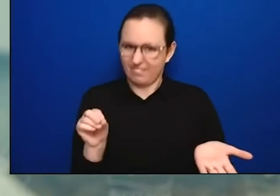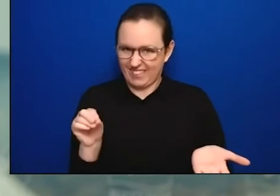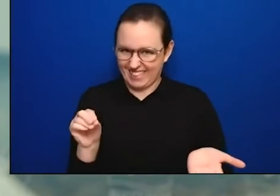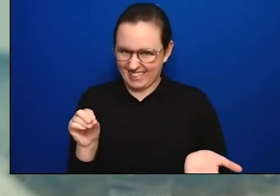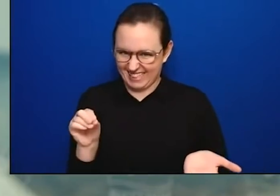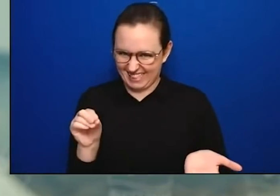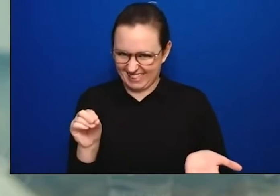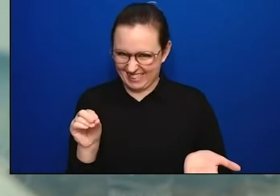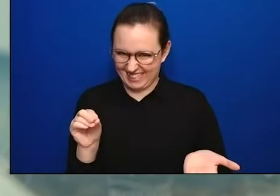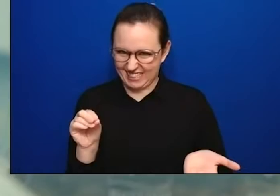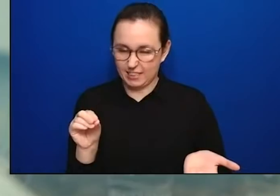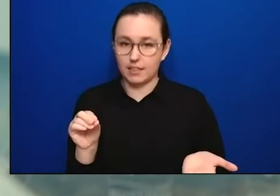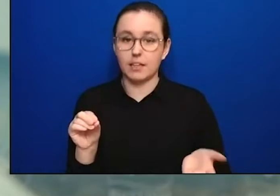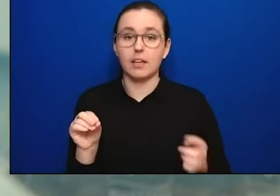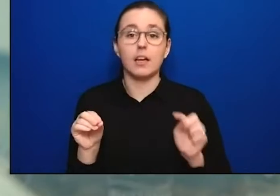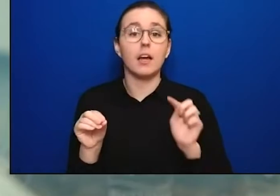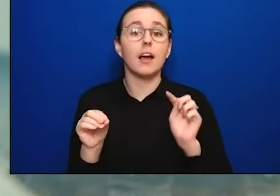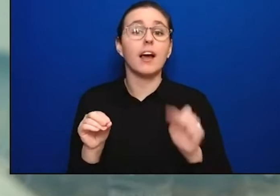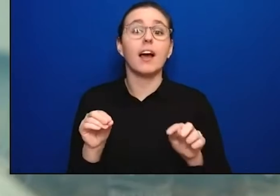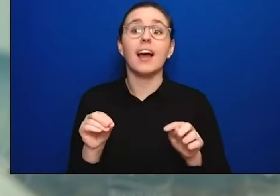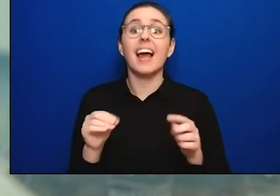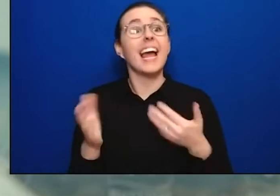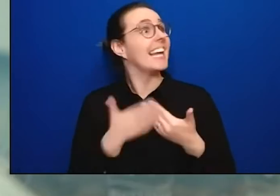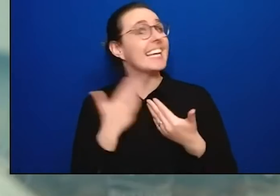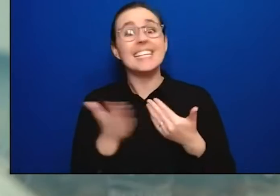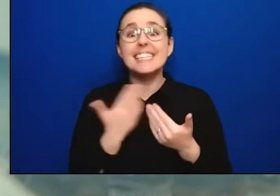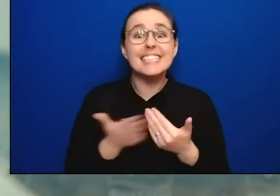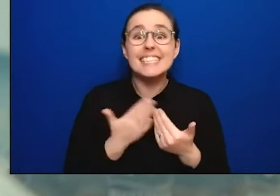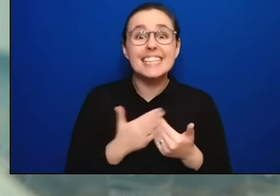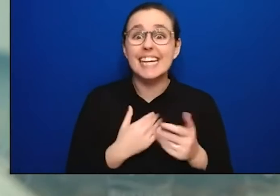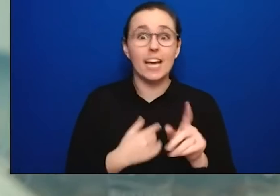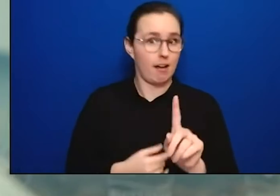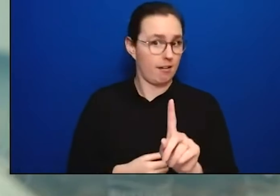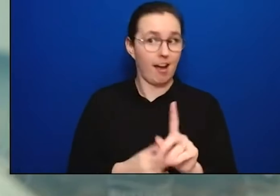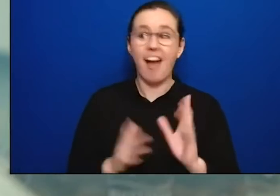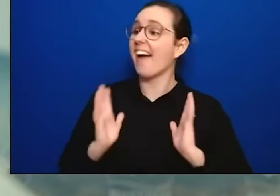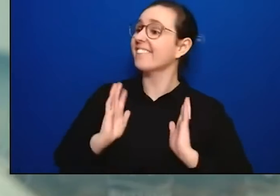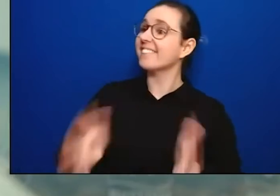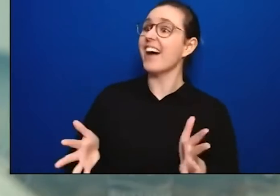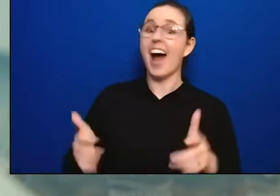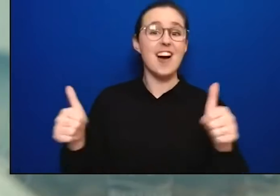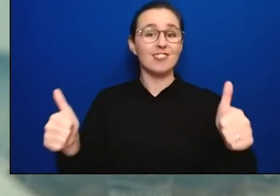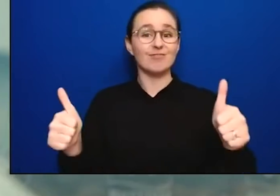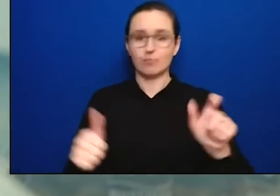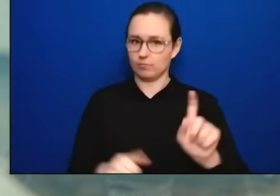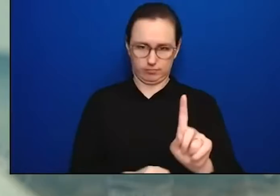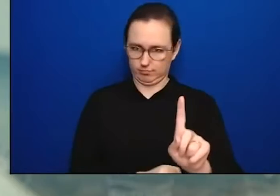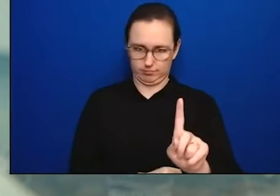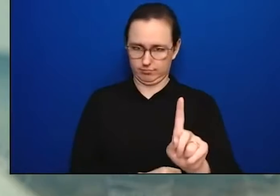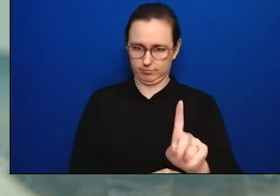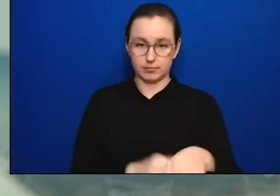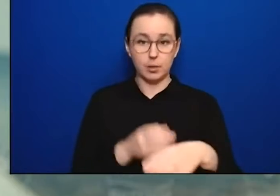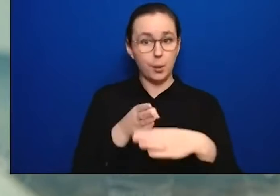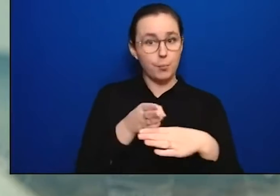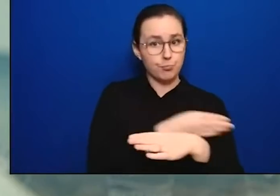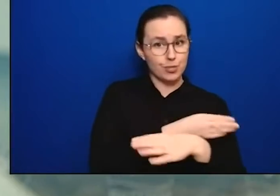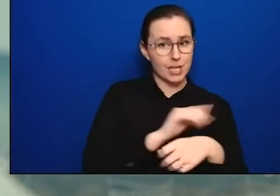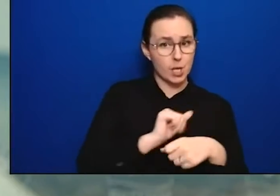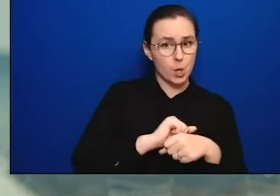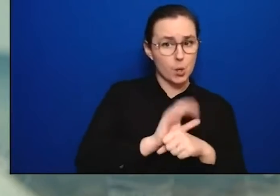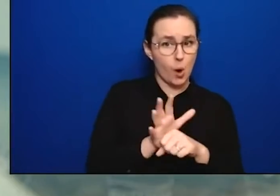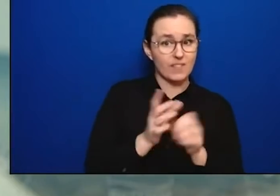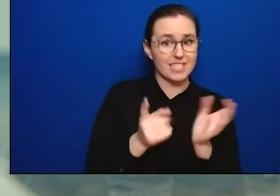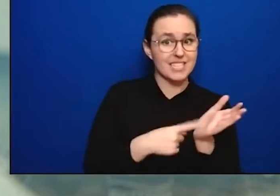about 9,050. In other words, under the 9,229 number. Now, that doesn't mean things are easy. In